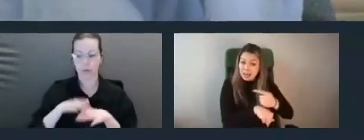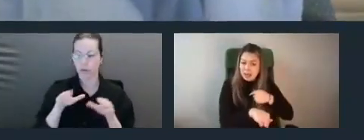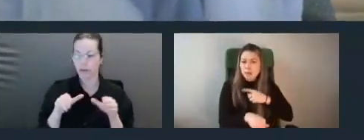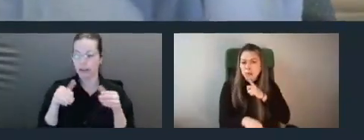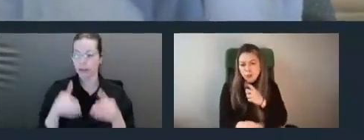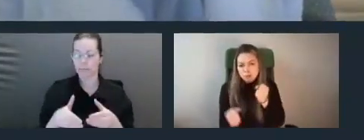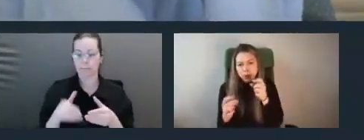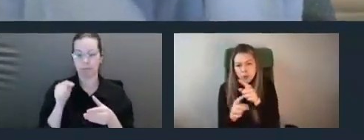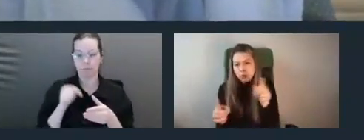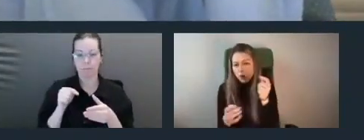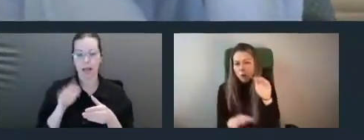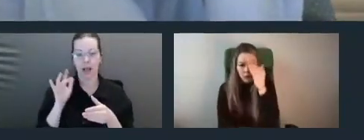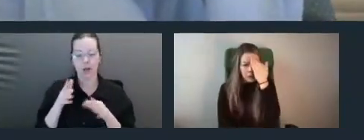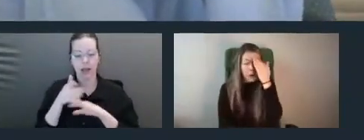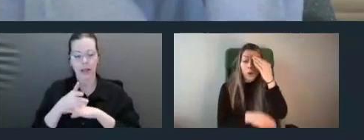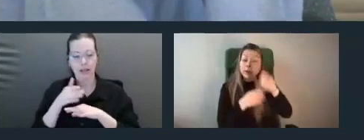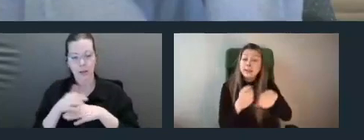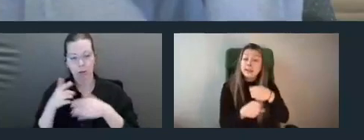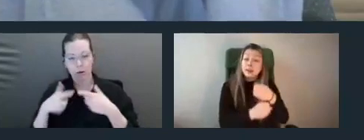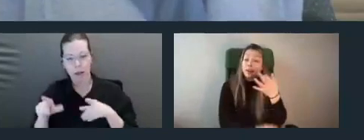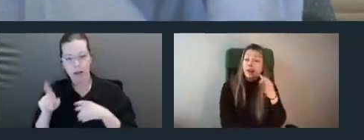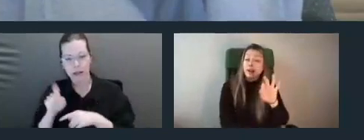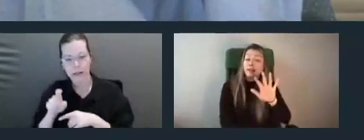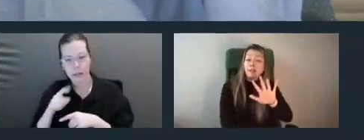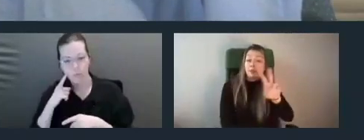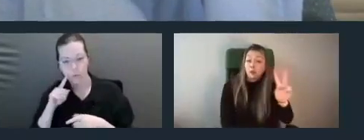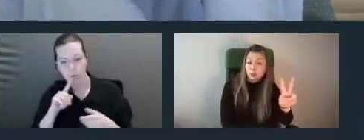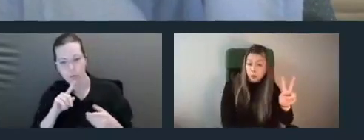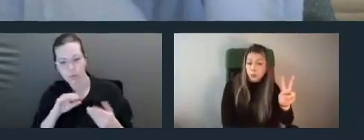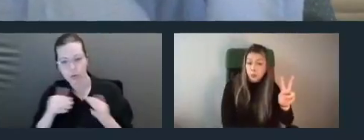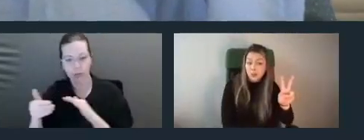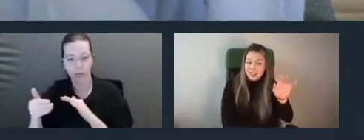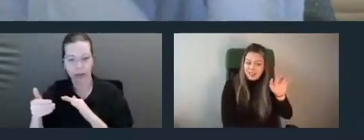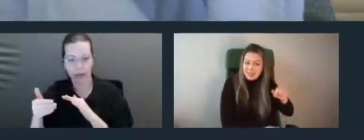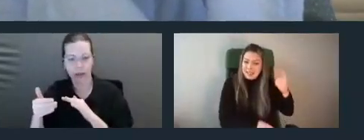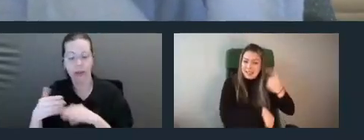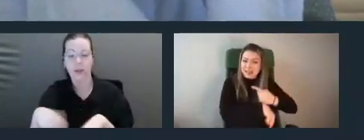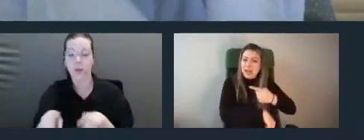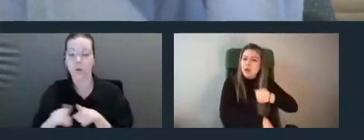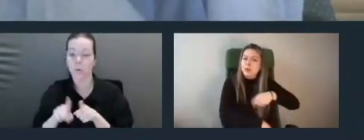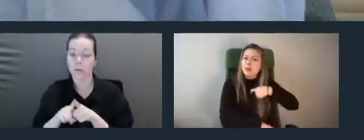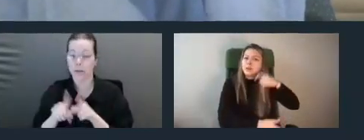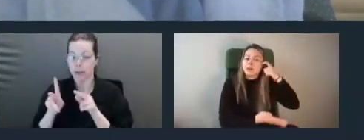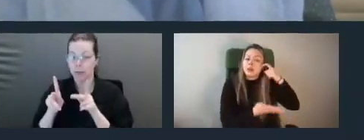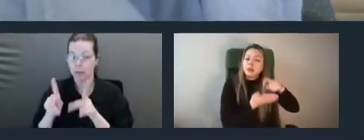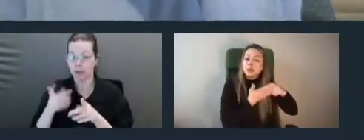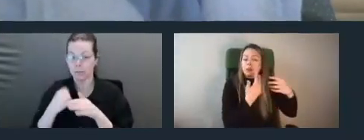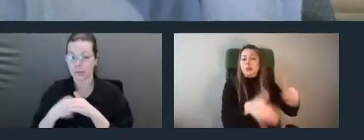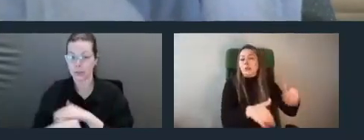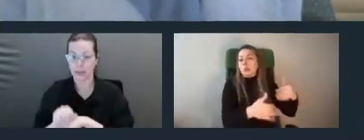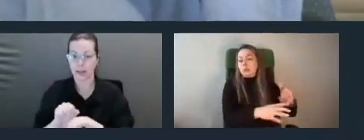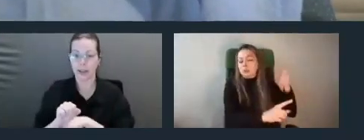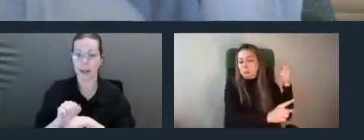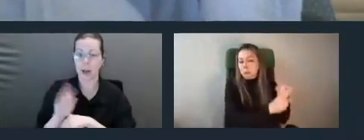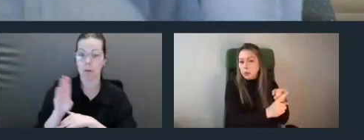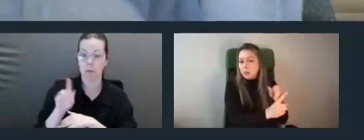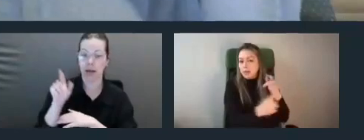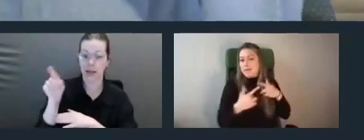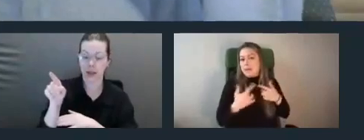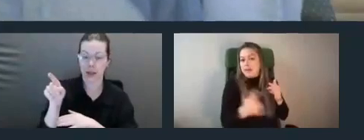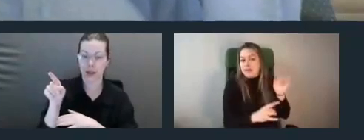1952, it was, it's a day where we recognize the events of 1952 and the sacrifices that were made to